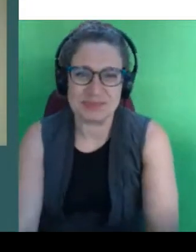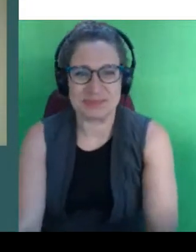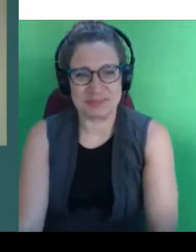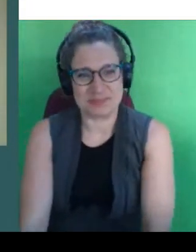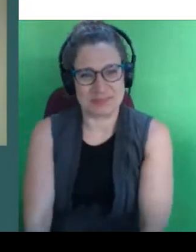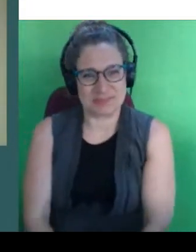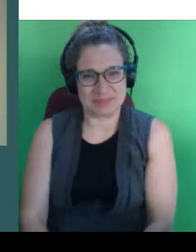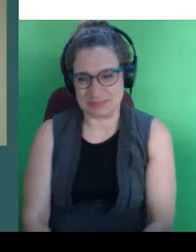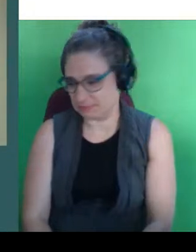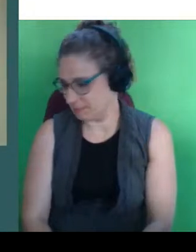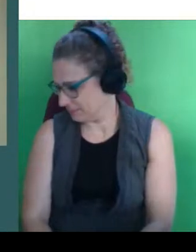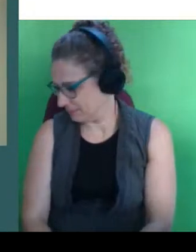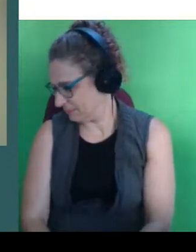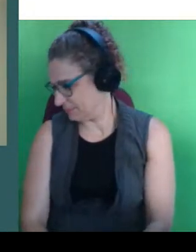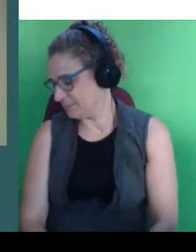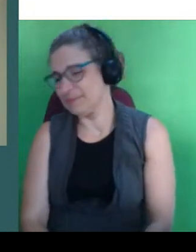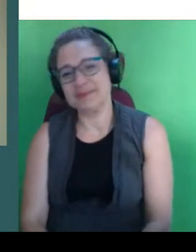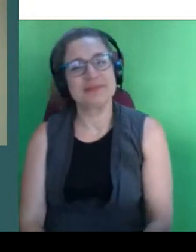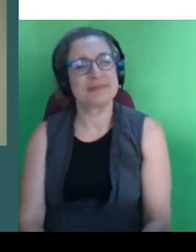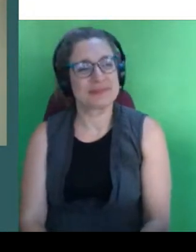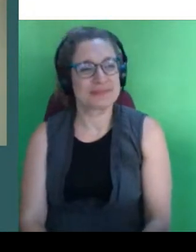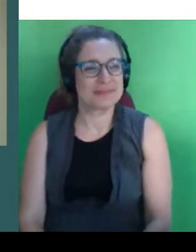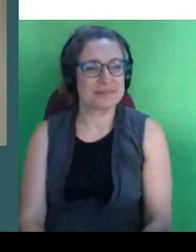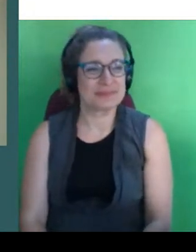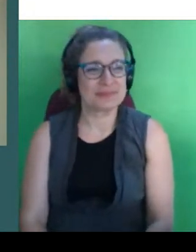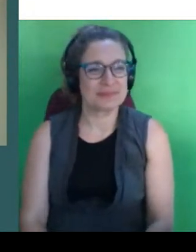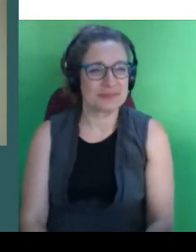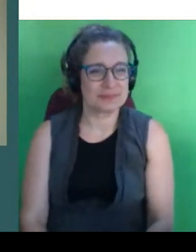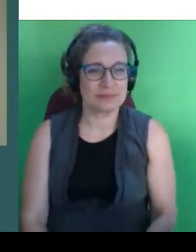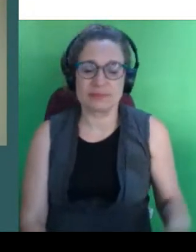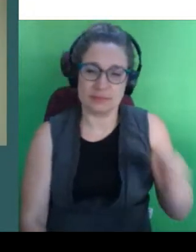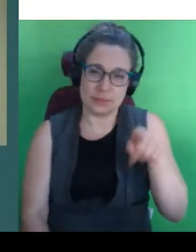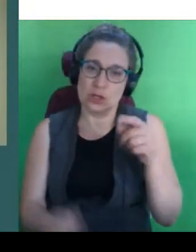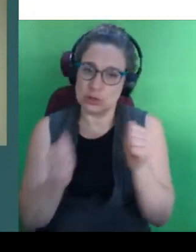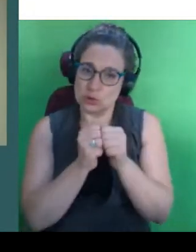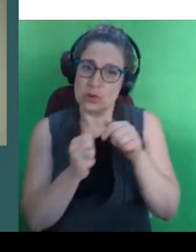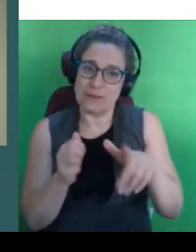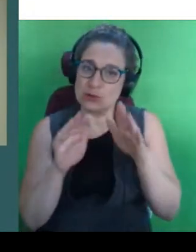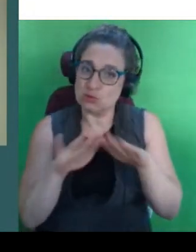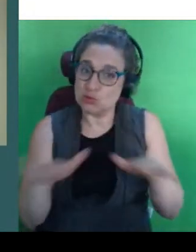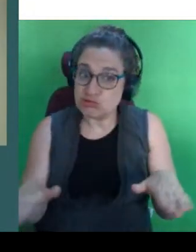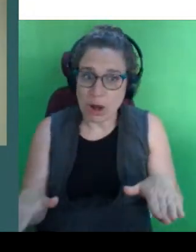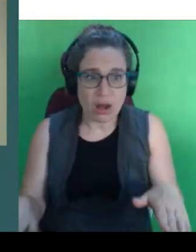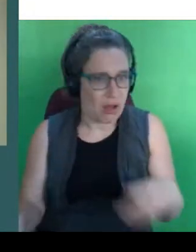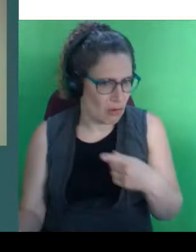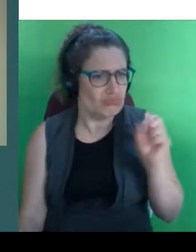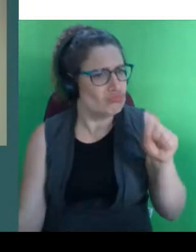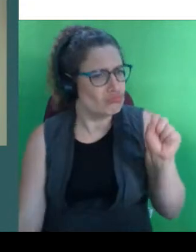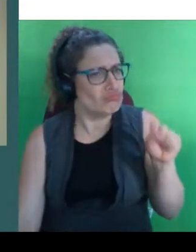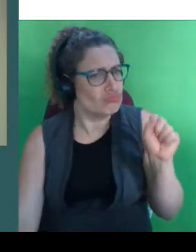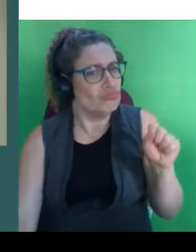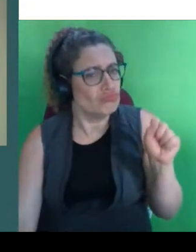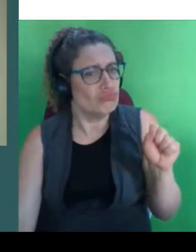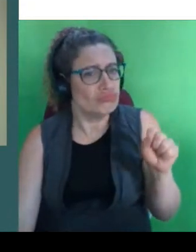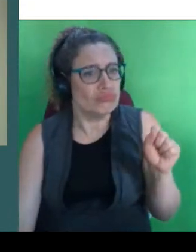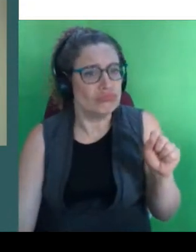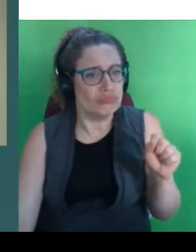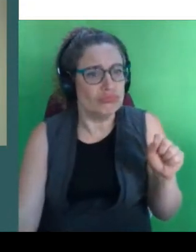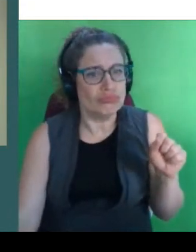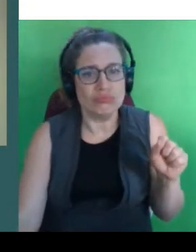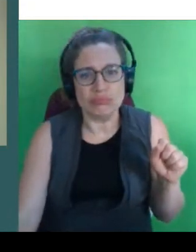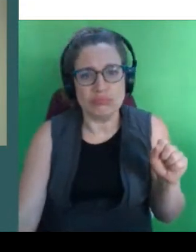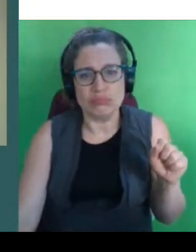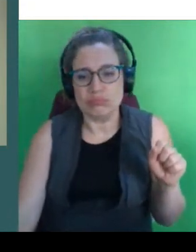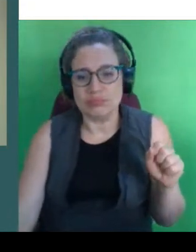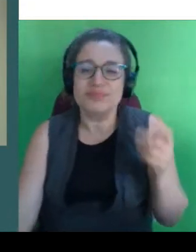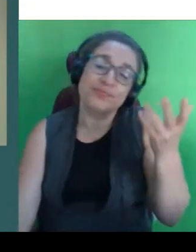Is kind of that form of saline douching suitable for children, or would you prefer use Yes. saline drops? I think it depends what they've